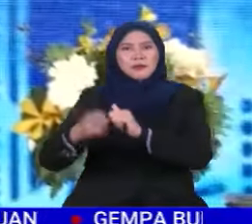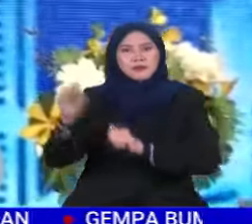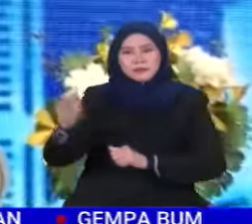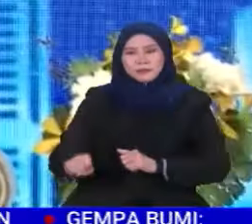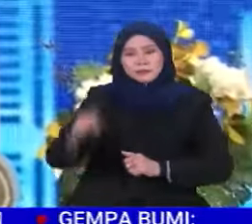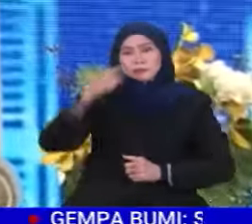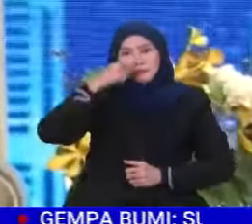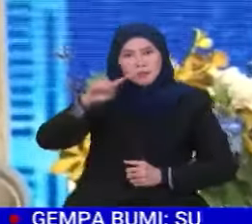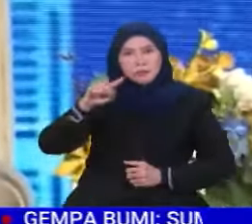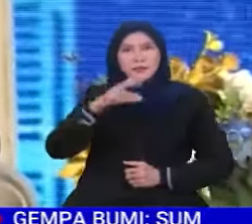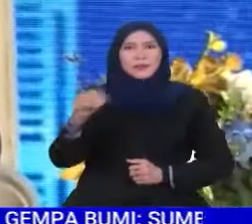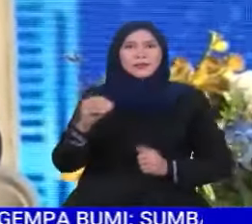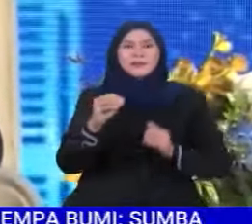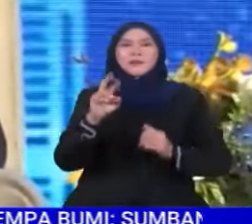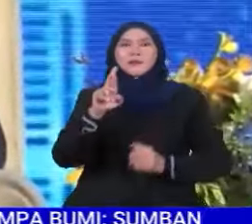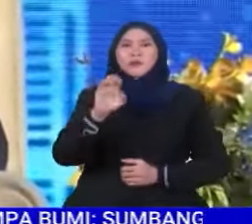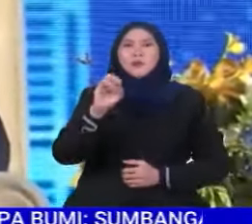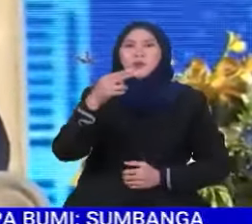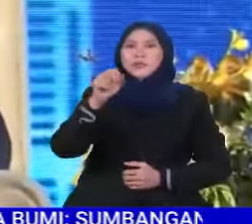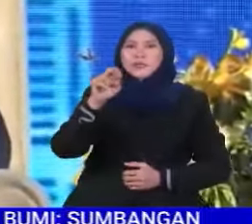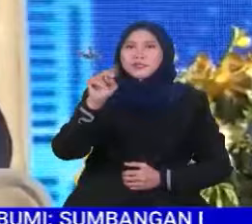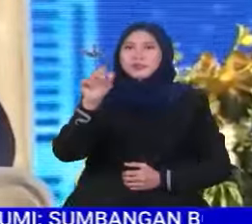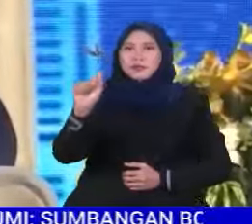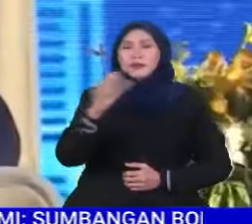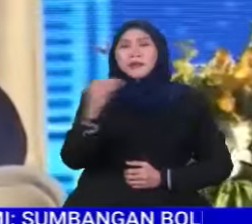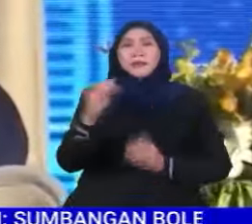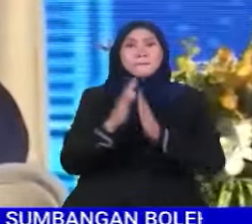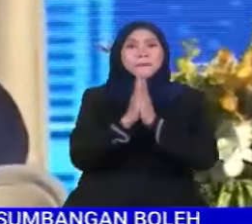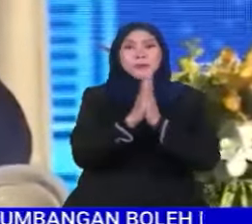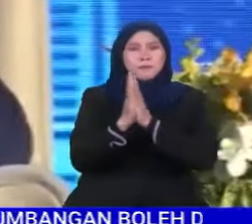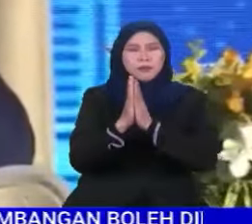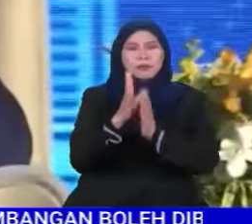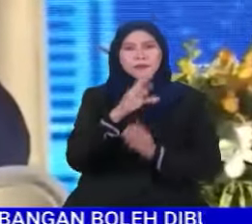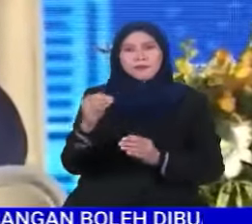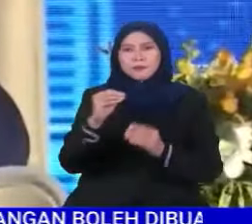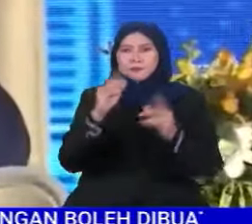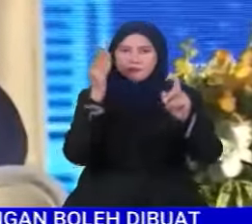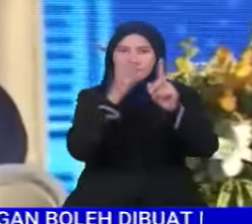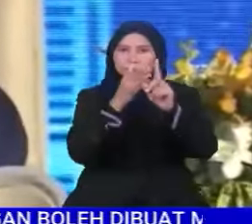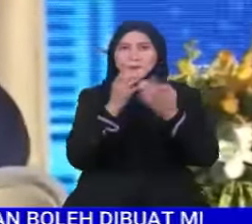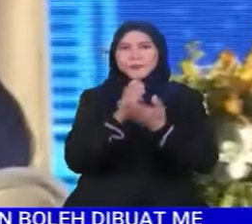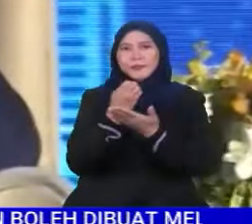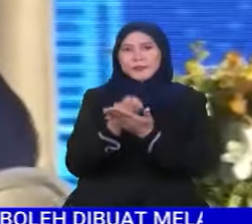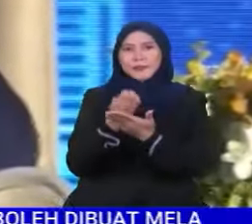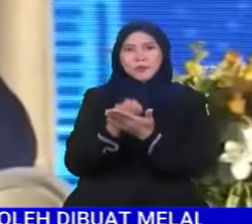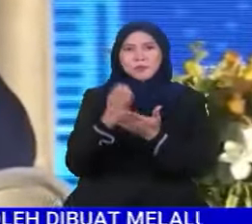di selatan Thailand dan Rohingya di Myanmar serta sektor ekonomi digital.